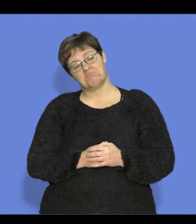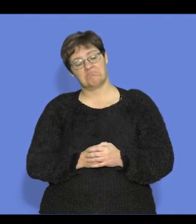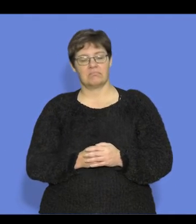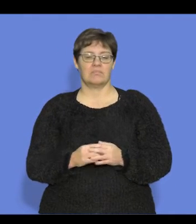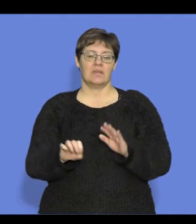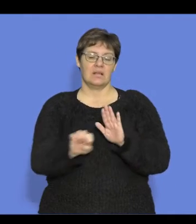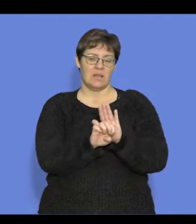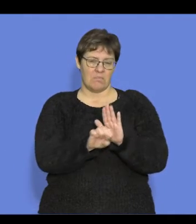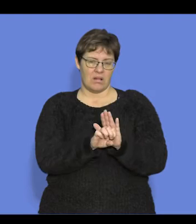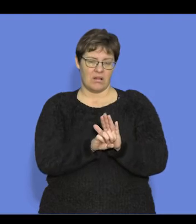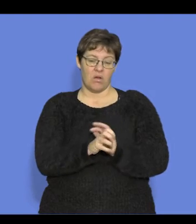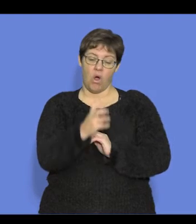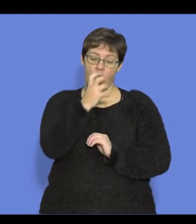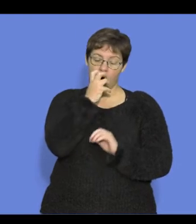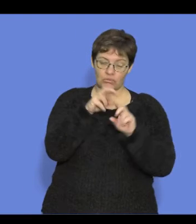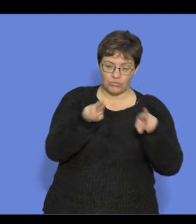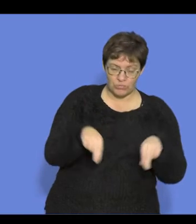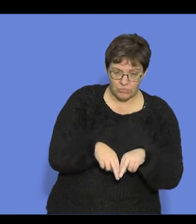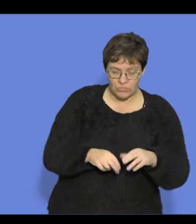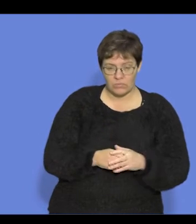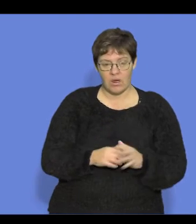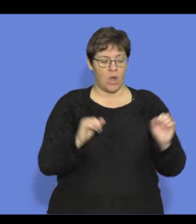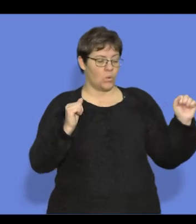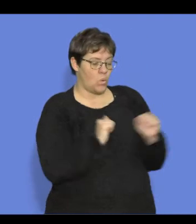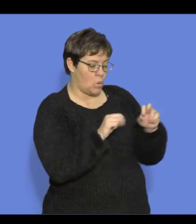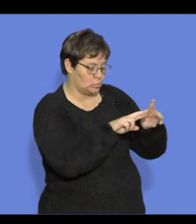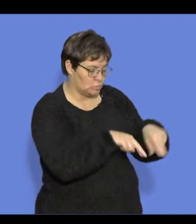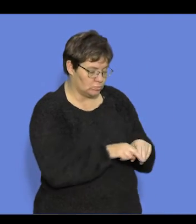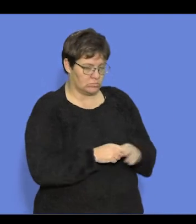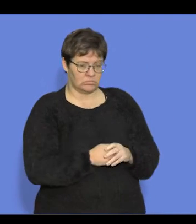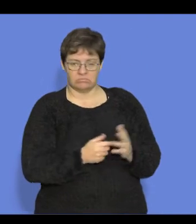it in a hot room and a cold room,